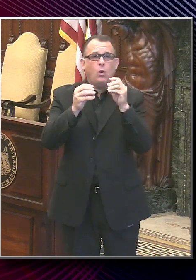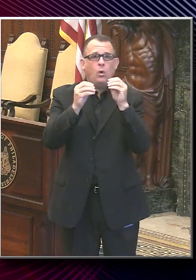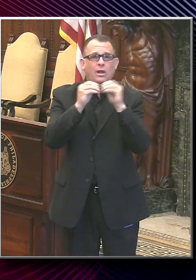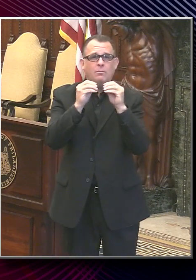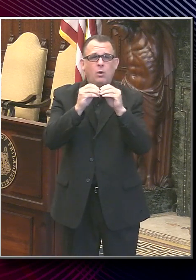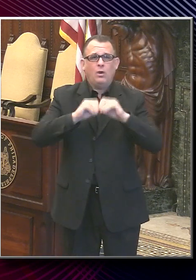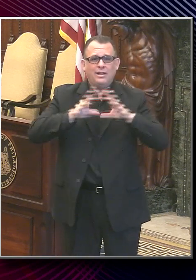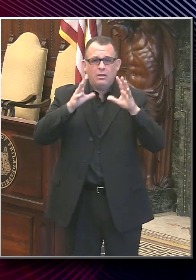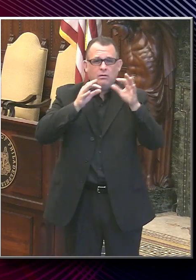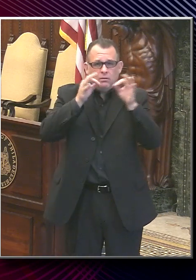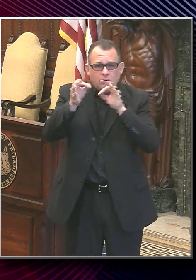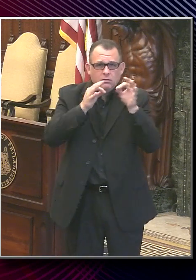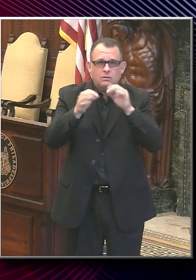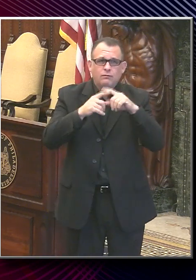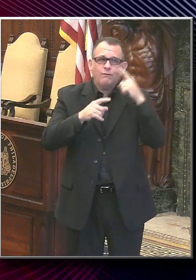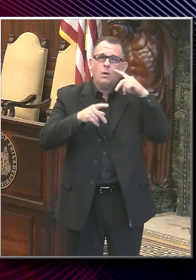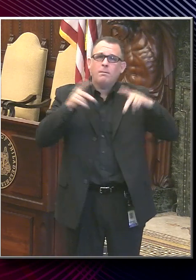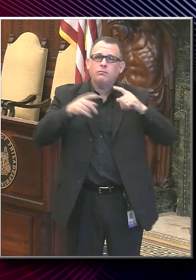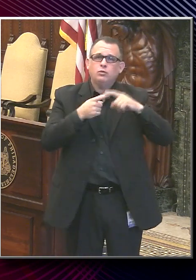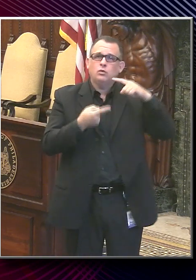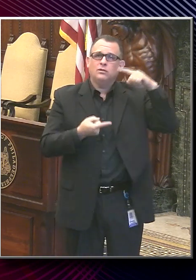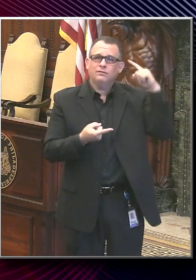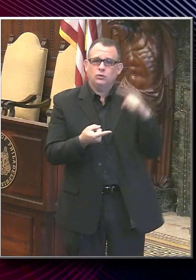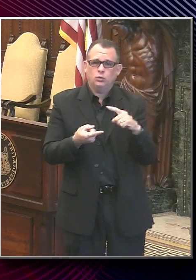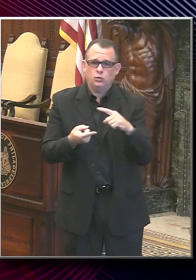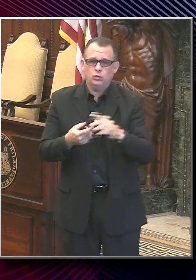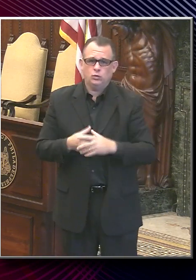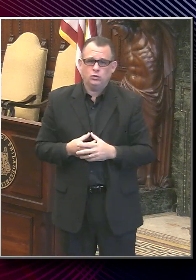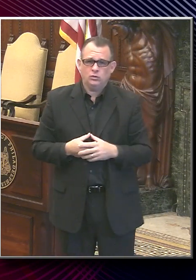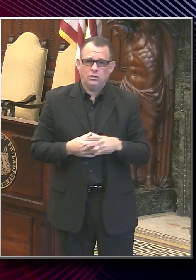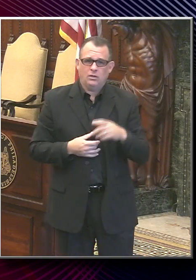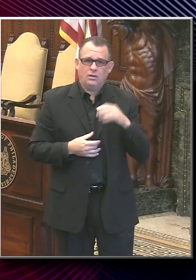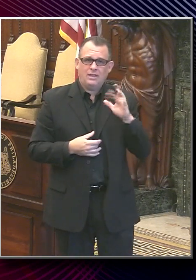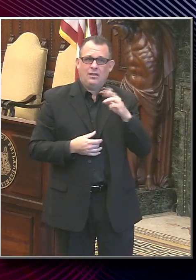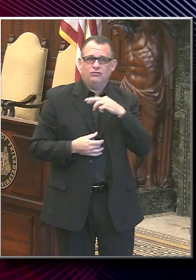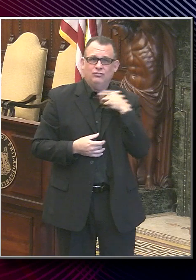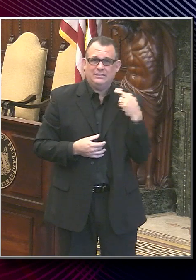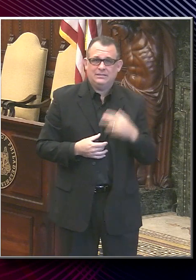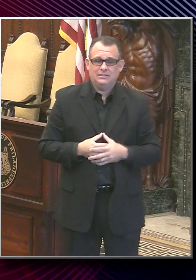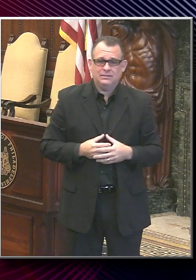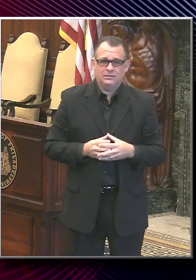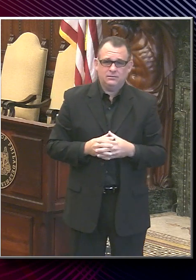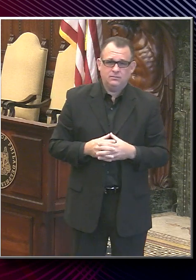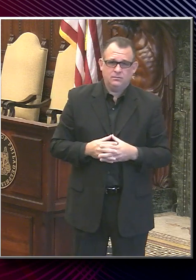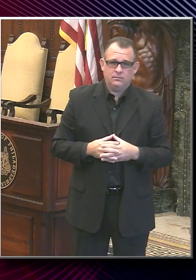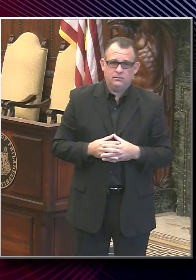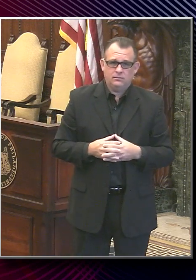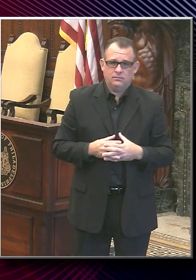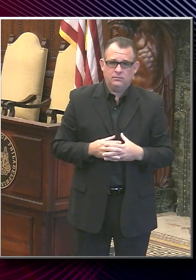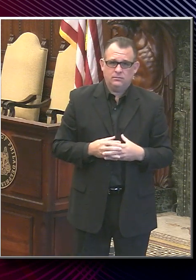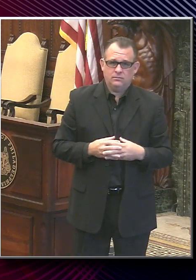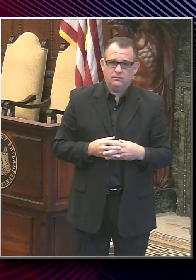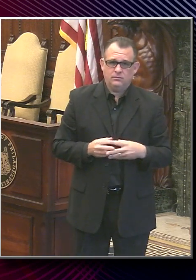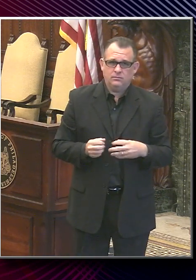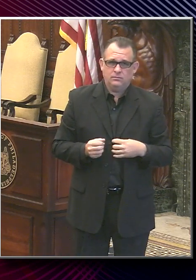to reduce that at least a theoretical risk or possibly a real risk.